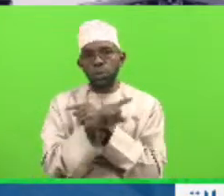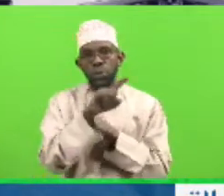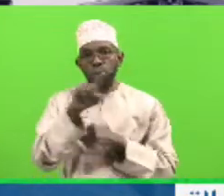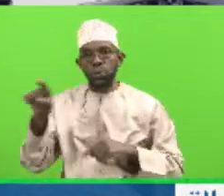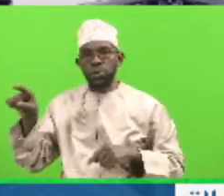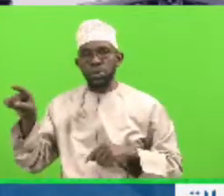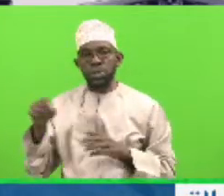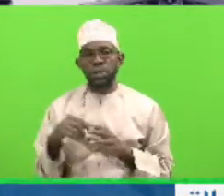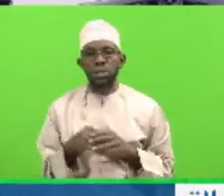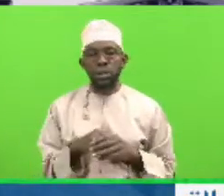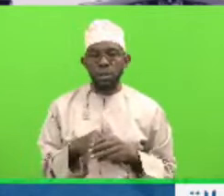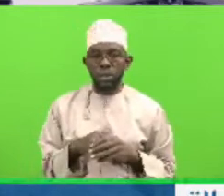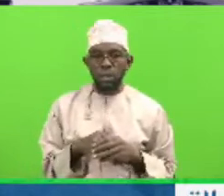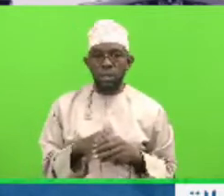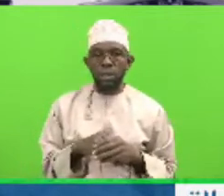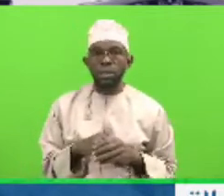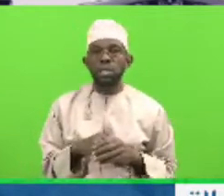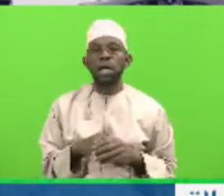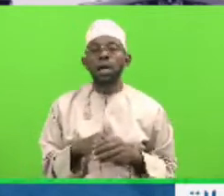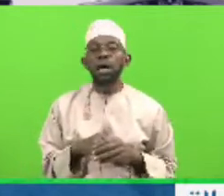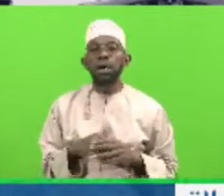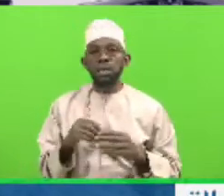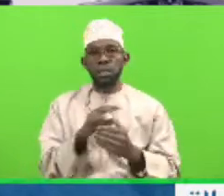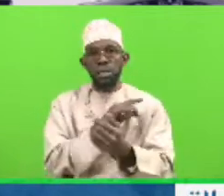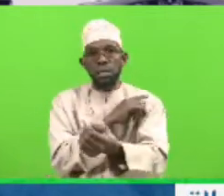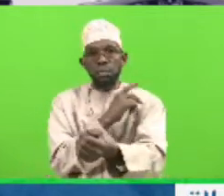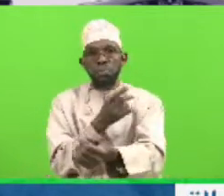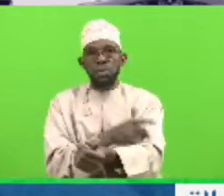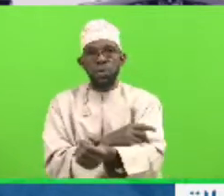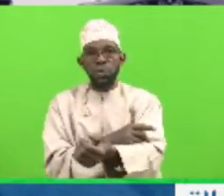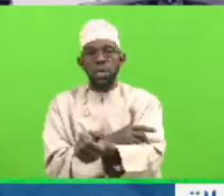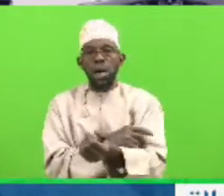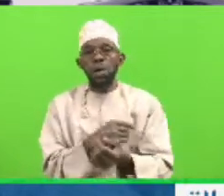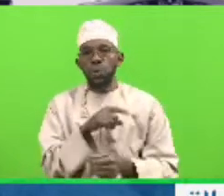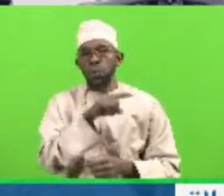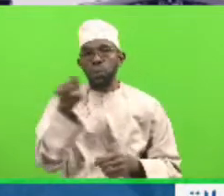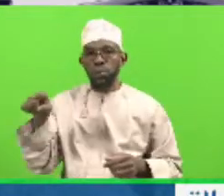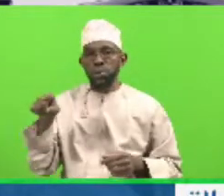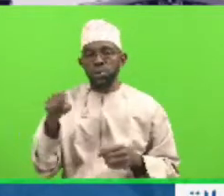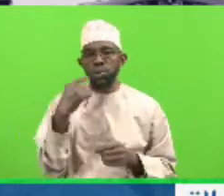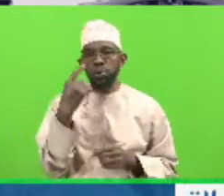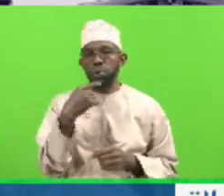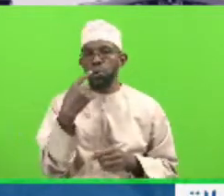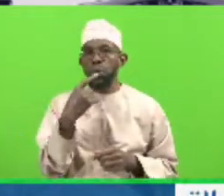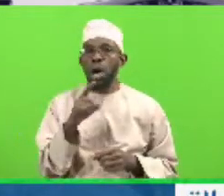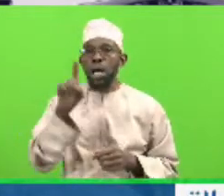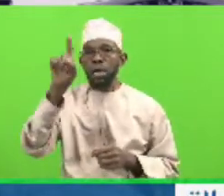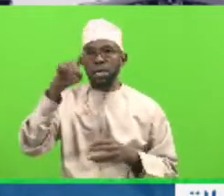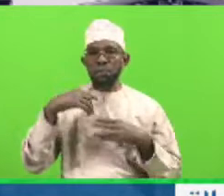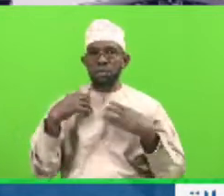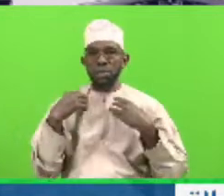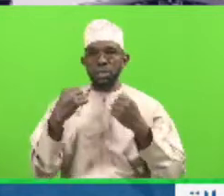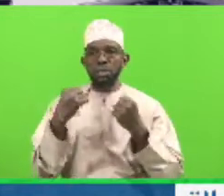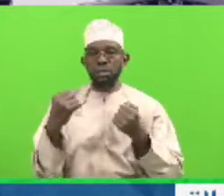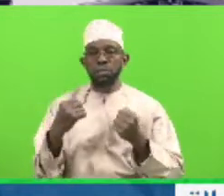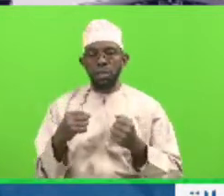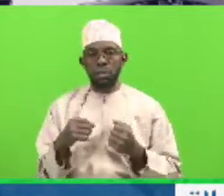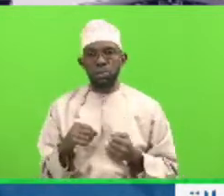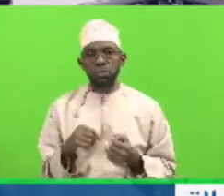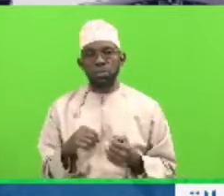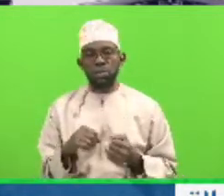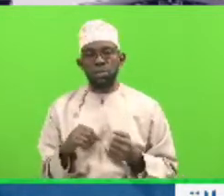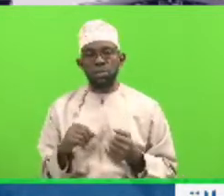those that are in power and those that Allah has given them capacity